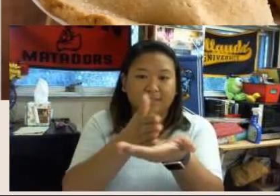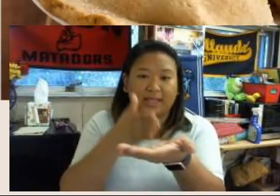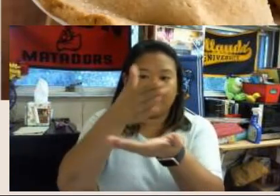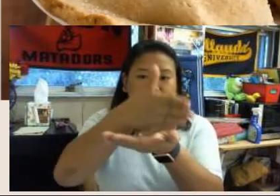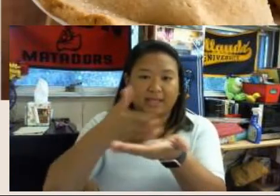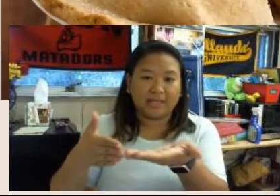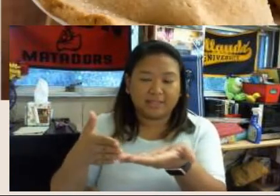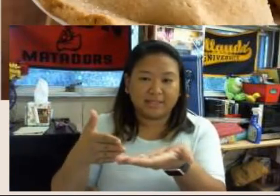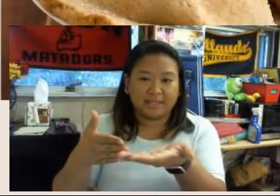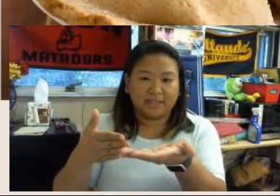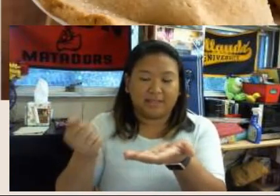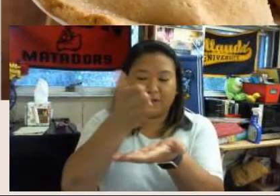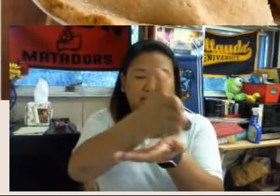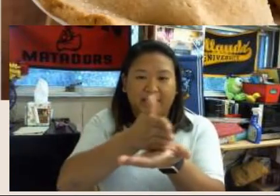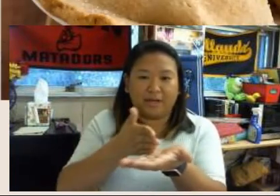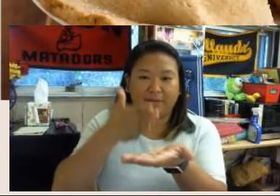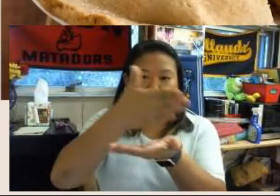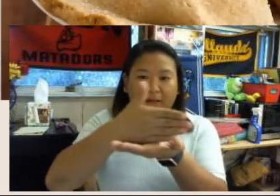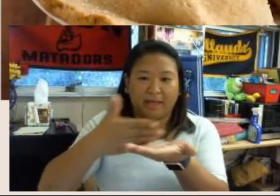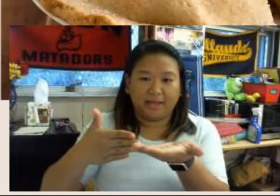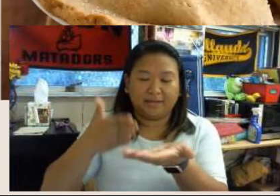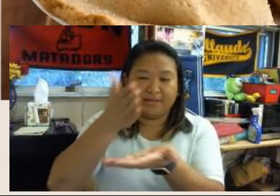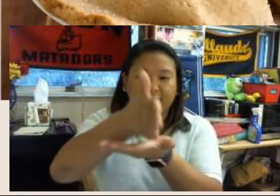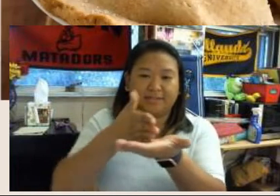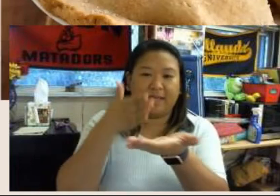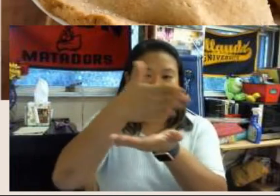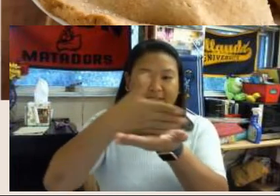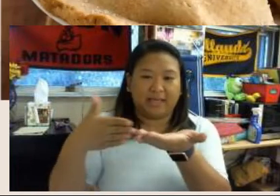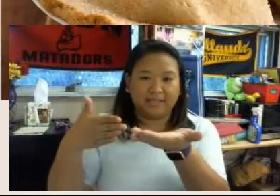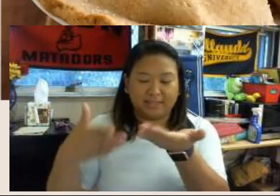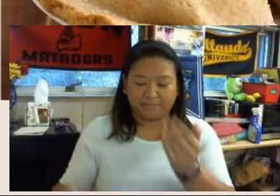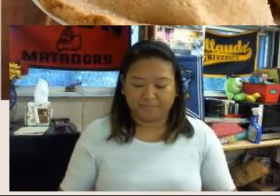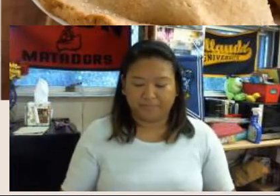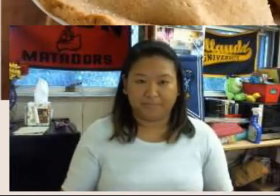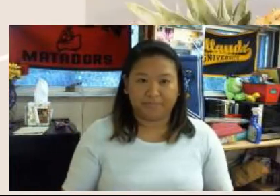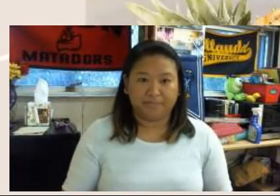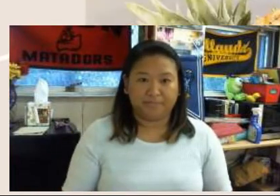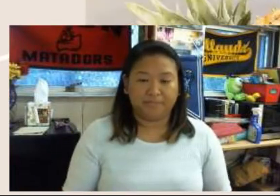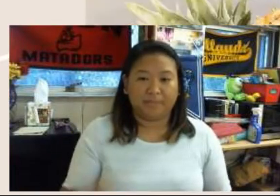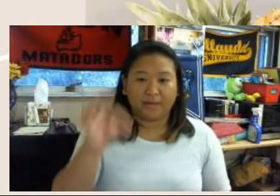Pie, slice, slice, like you're taking out a piece of pie, slice, slice.